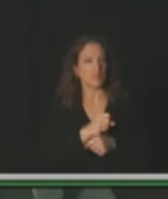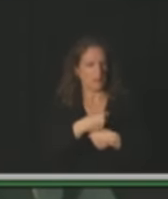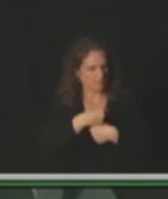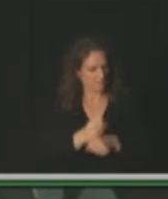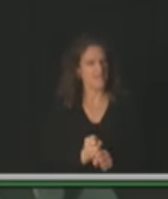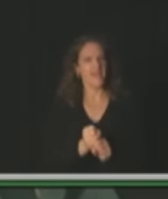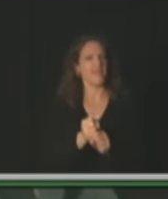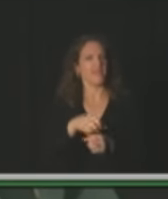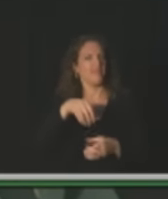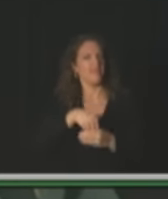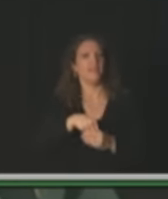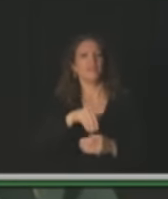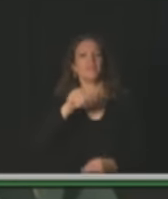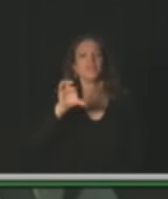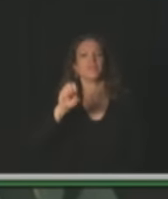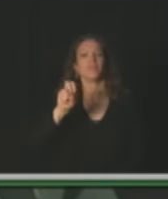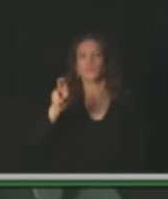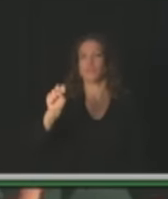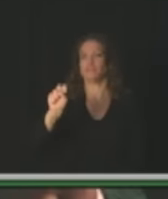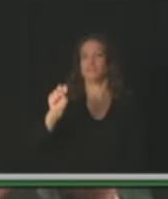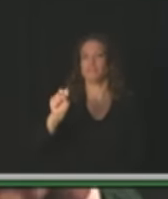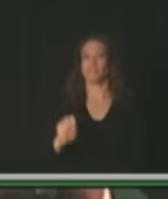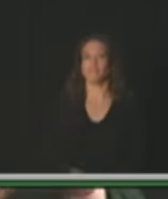at Sac State.